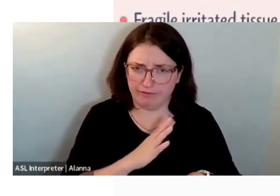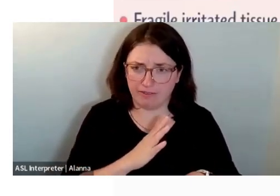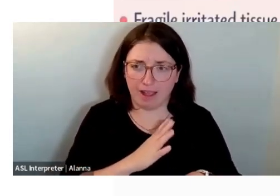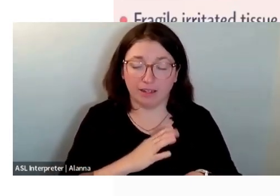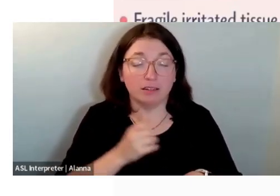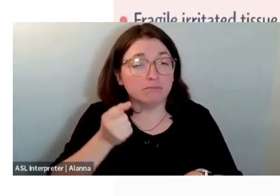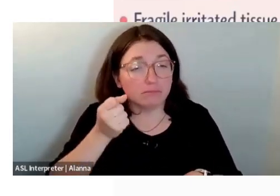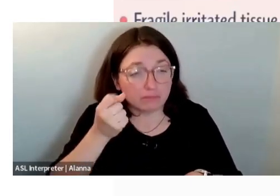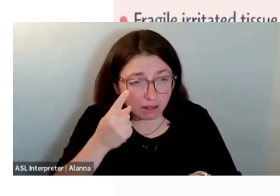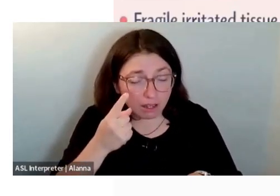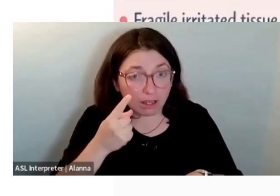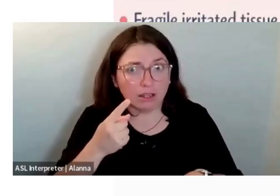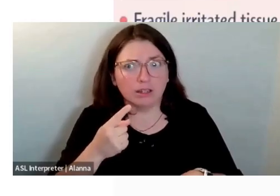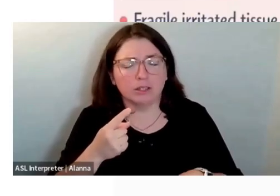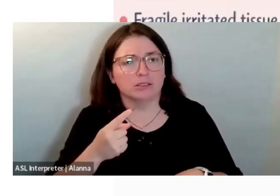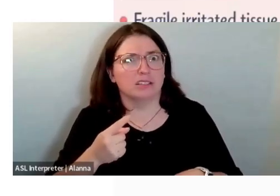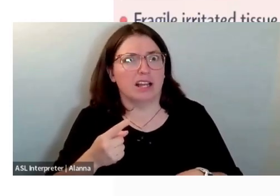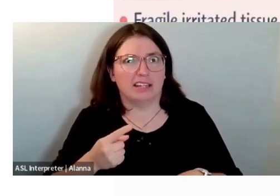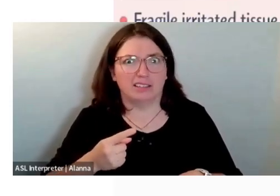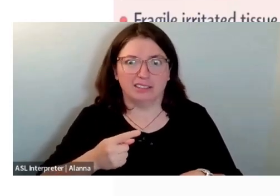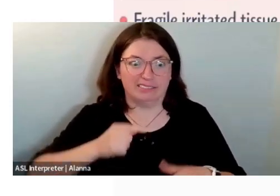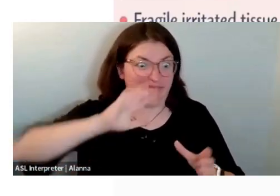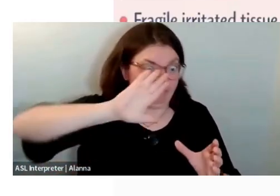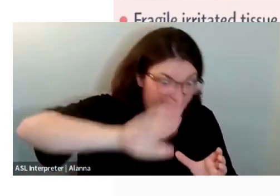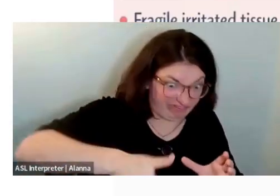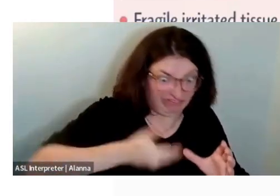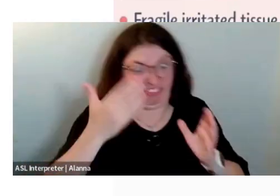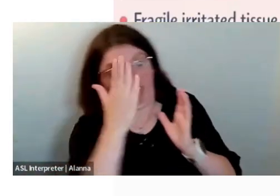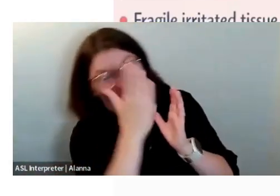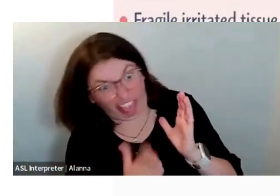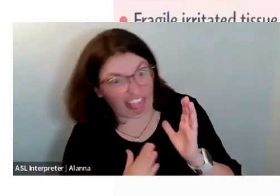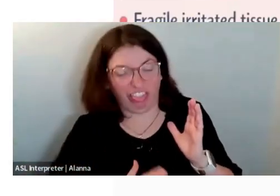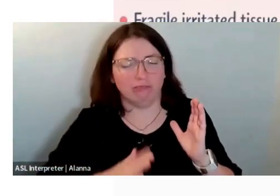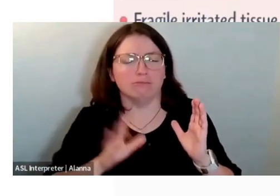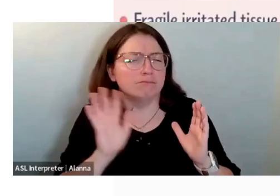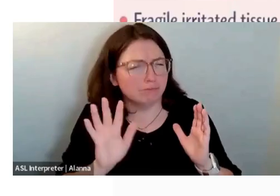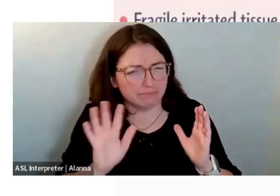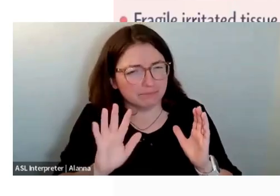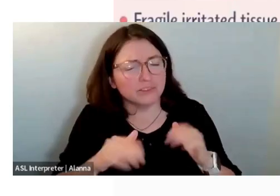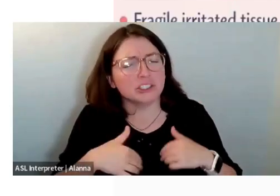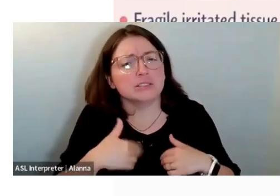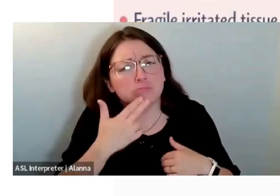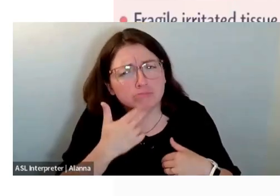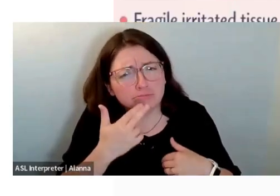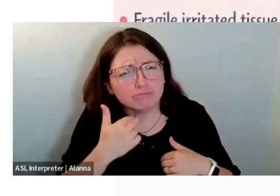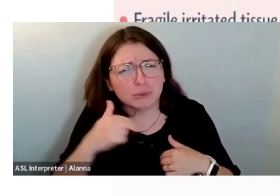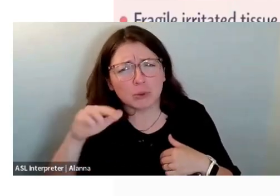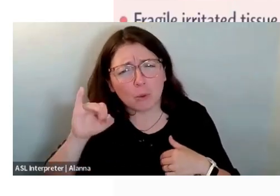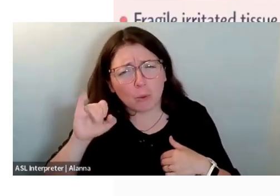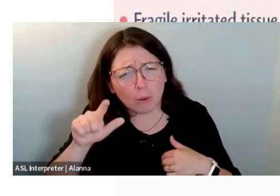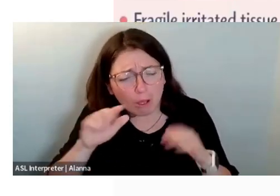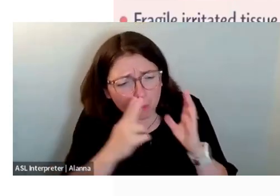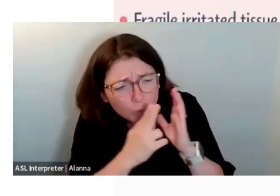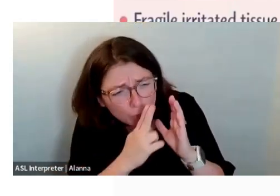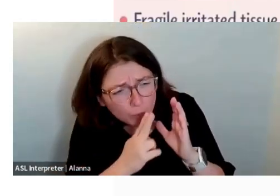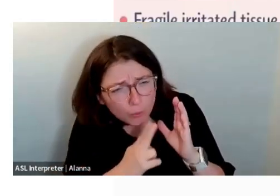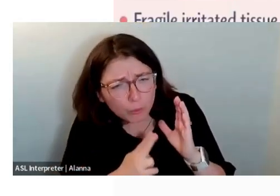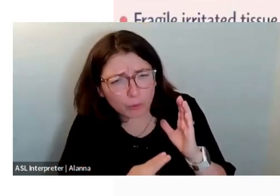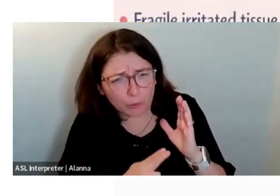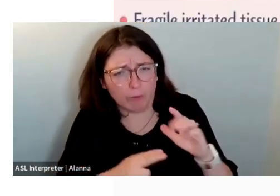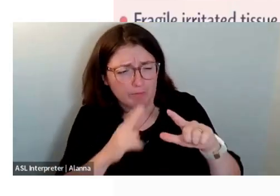a salad. You're just taking a little bit of oil on your fingers and putting it on those thin skins of the